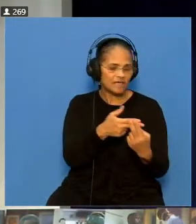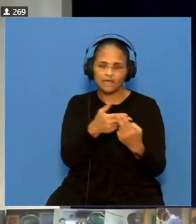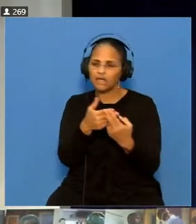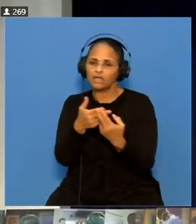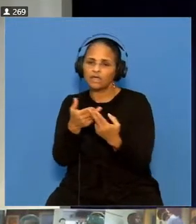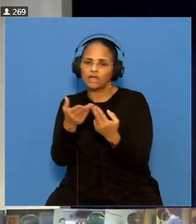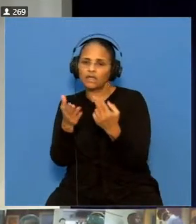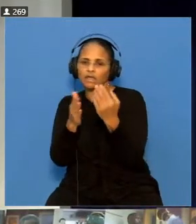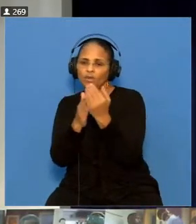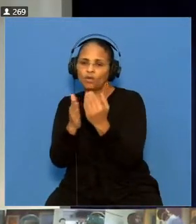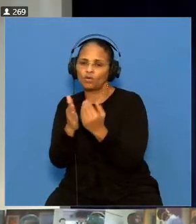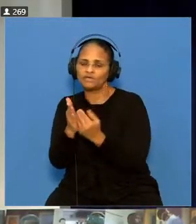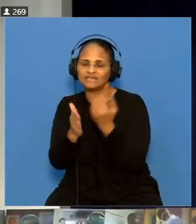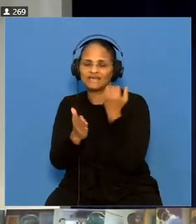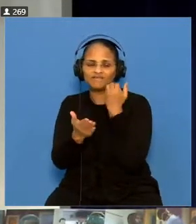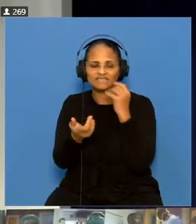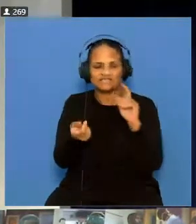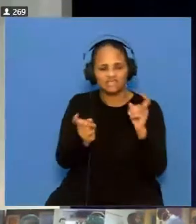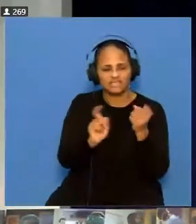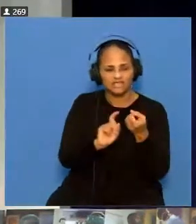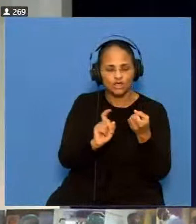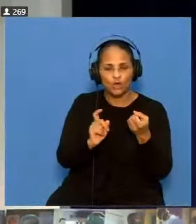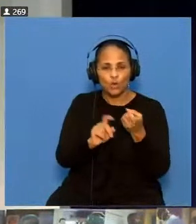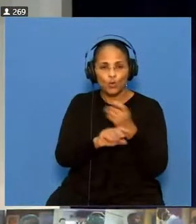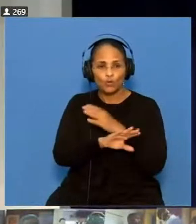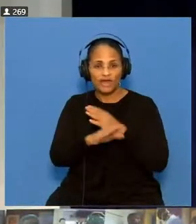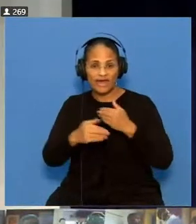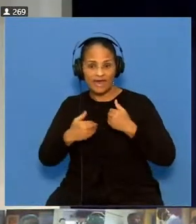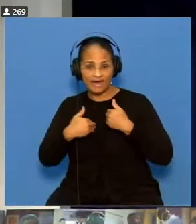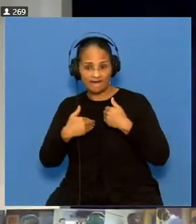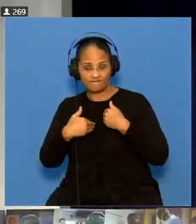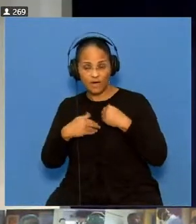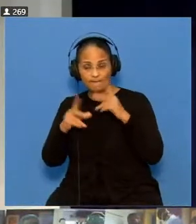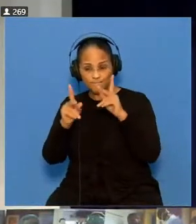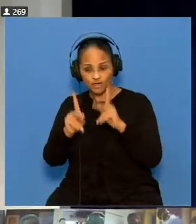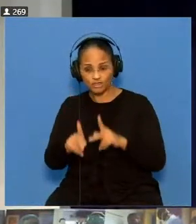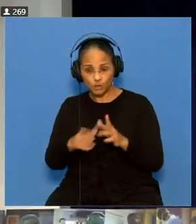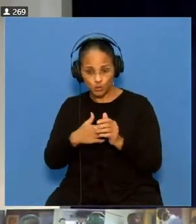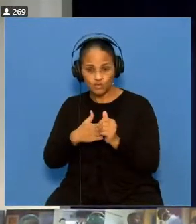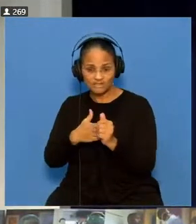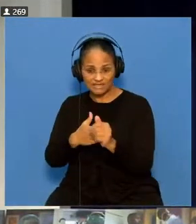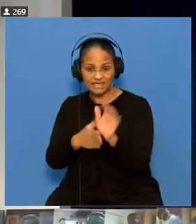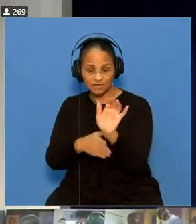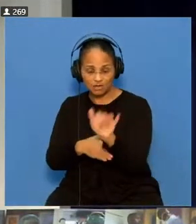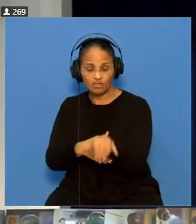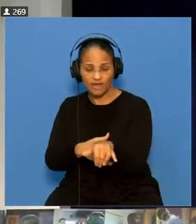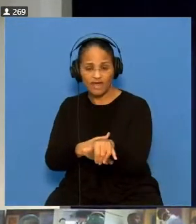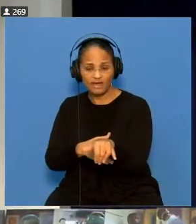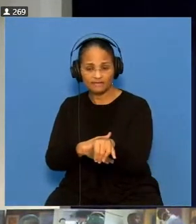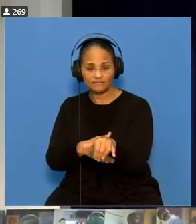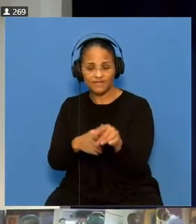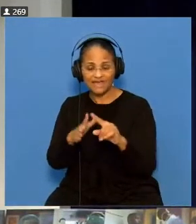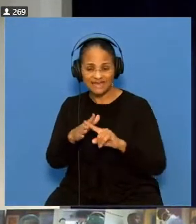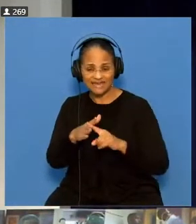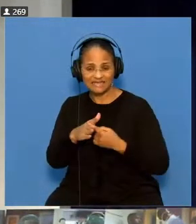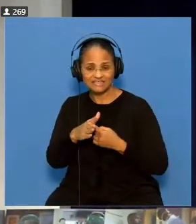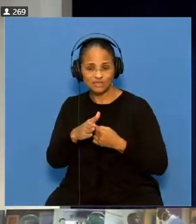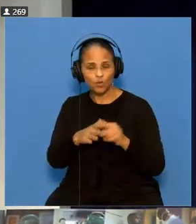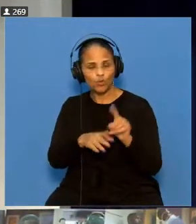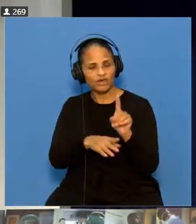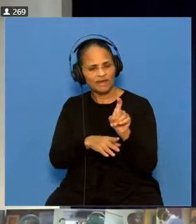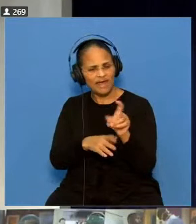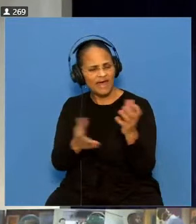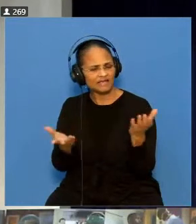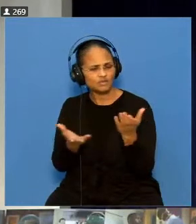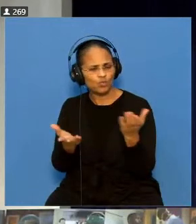any that change for them? We have a designated person within the ministry that's actually leading on that initiative so that we can